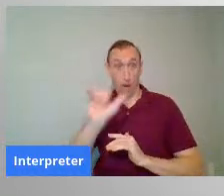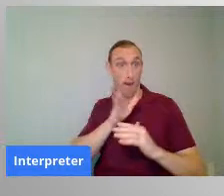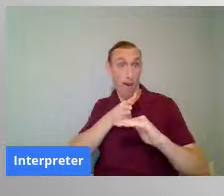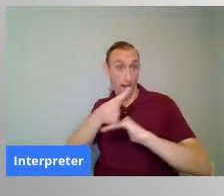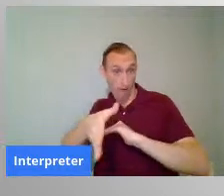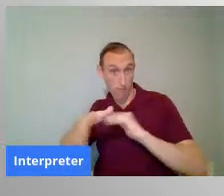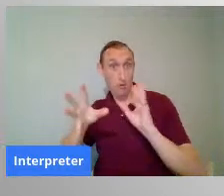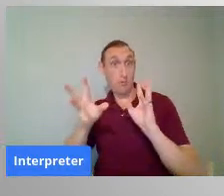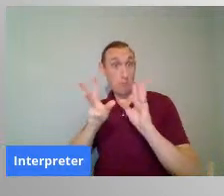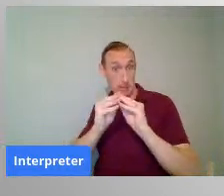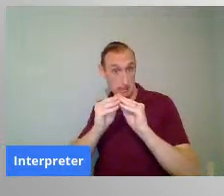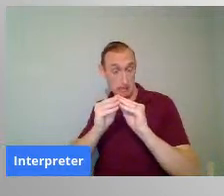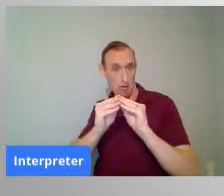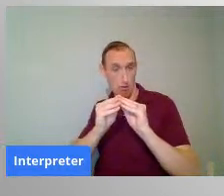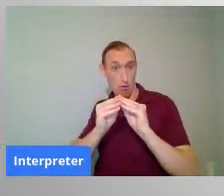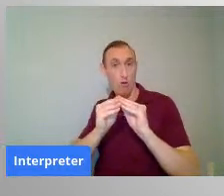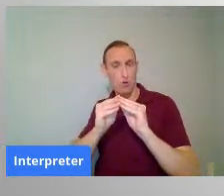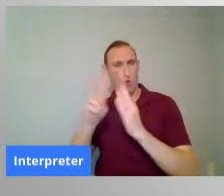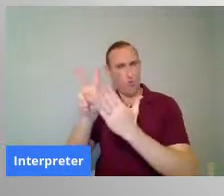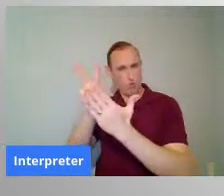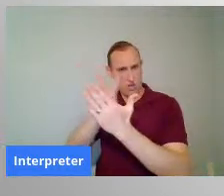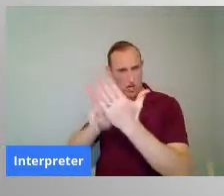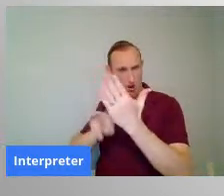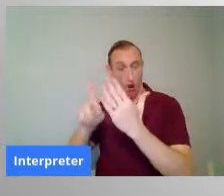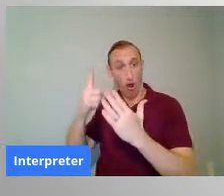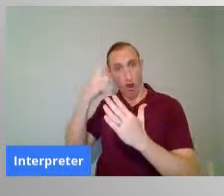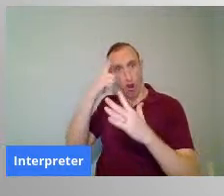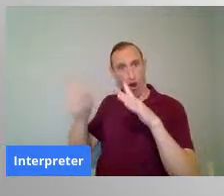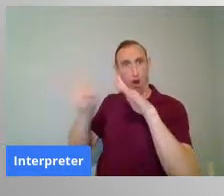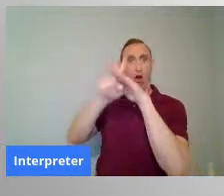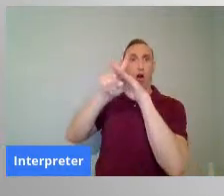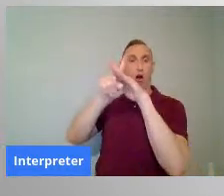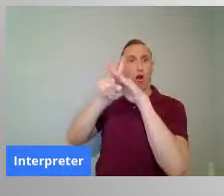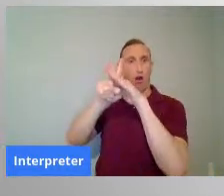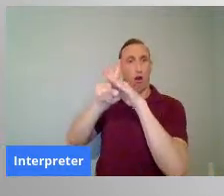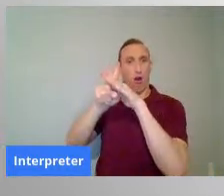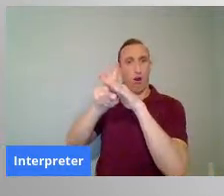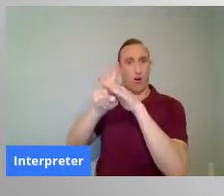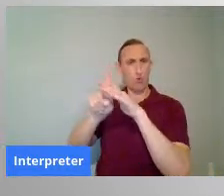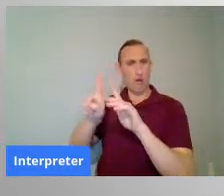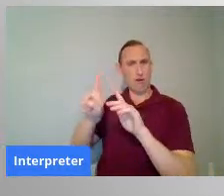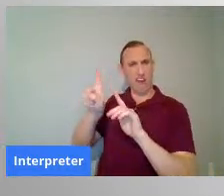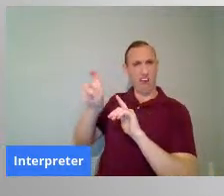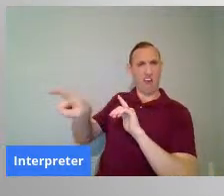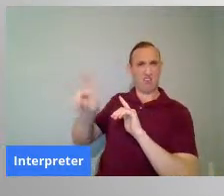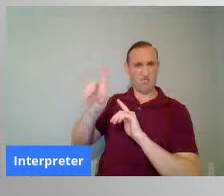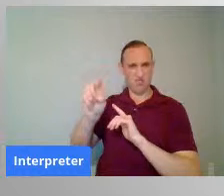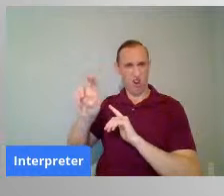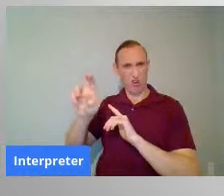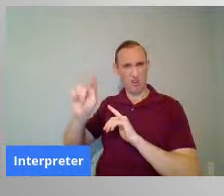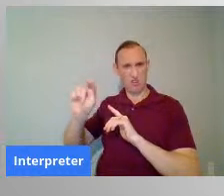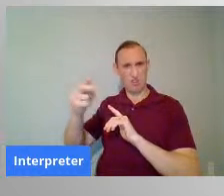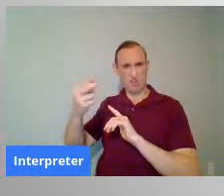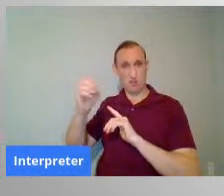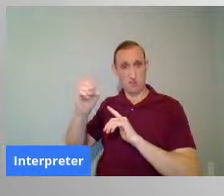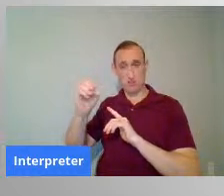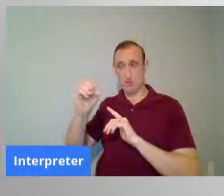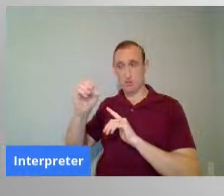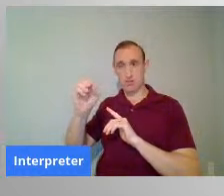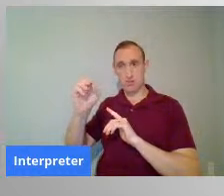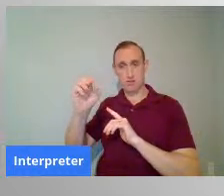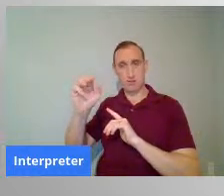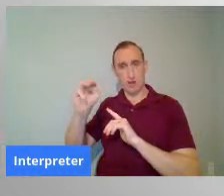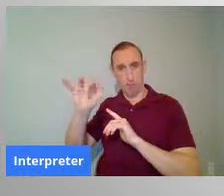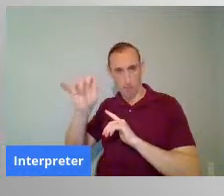you think of any after reading through what we have before us. We'll move forward with our